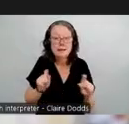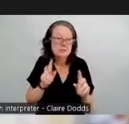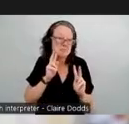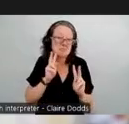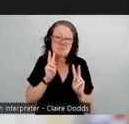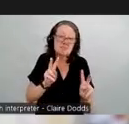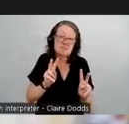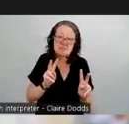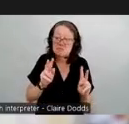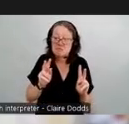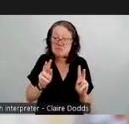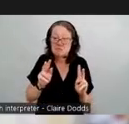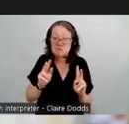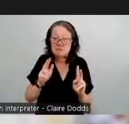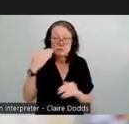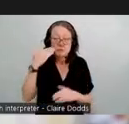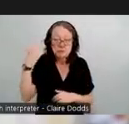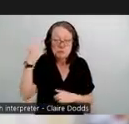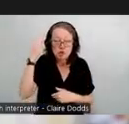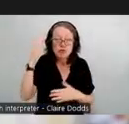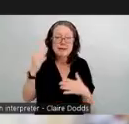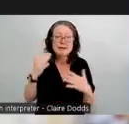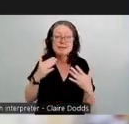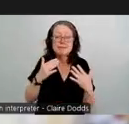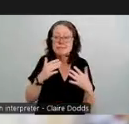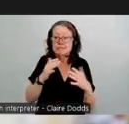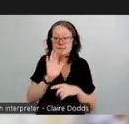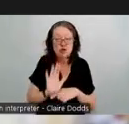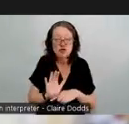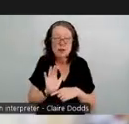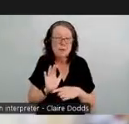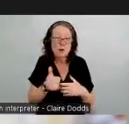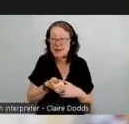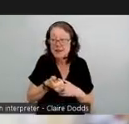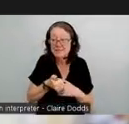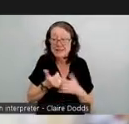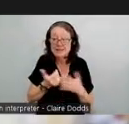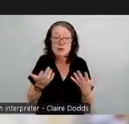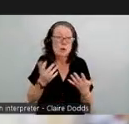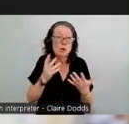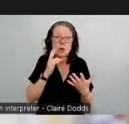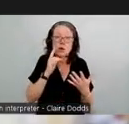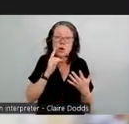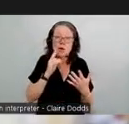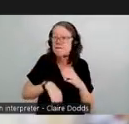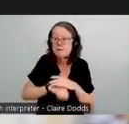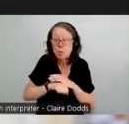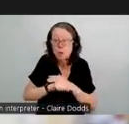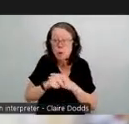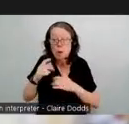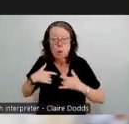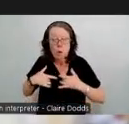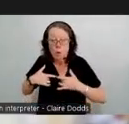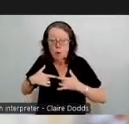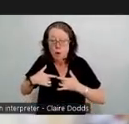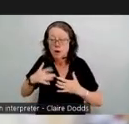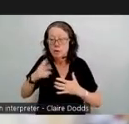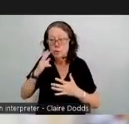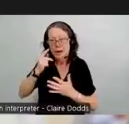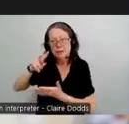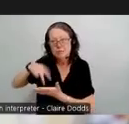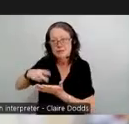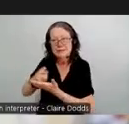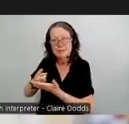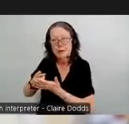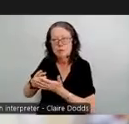show on Netflix, or whether it's reading about football has been given example, that kind of thing. So I suppose